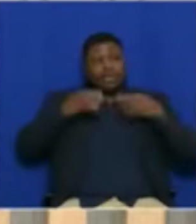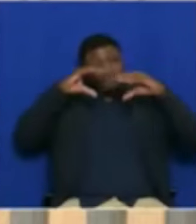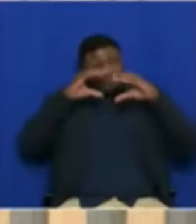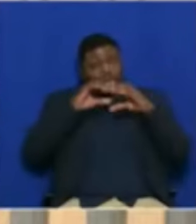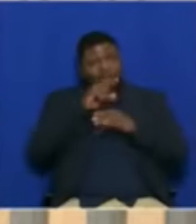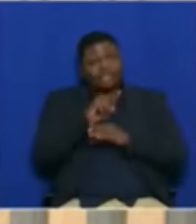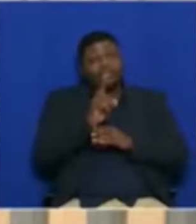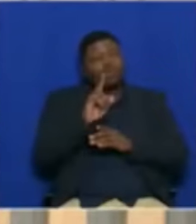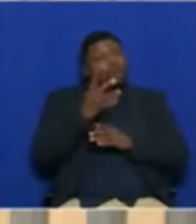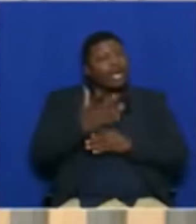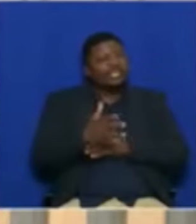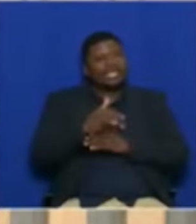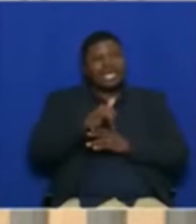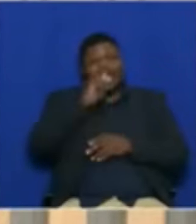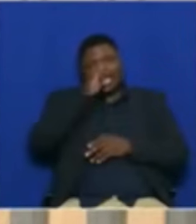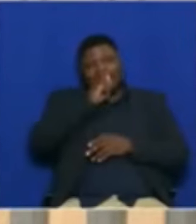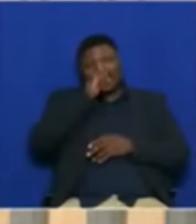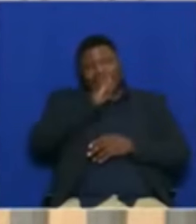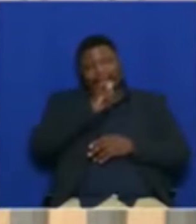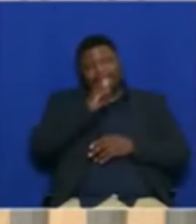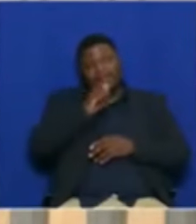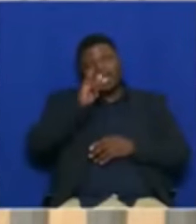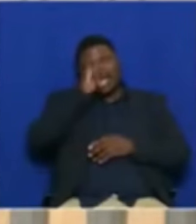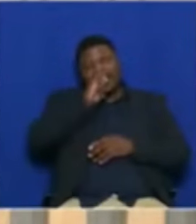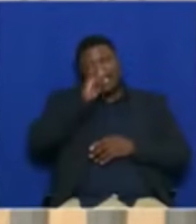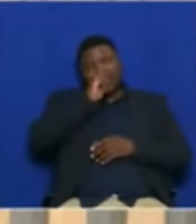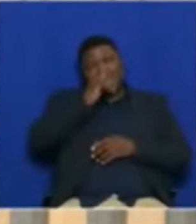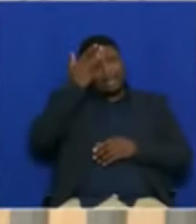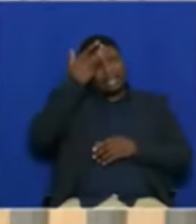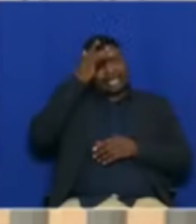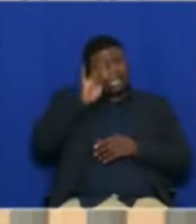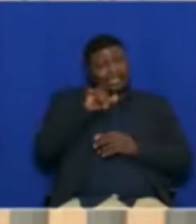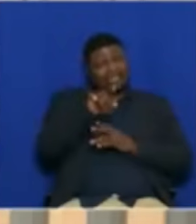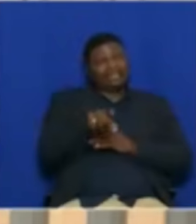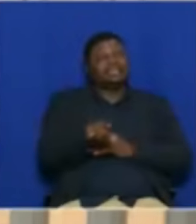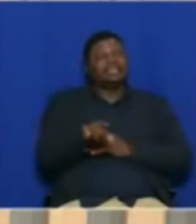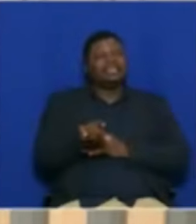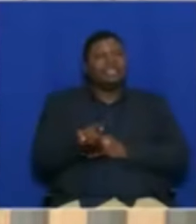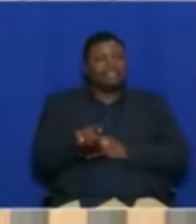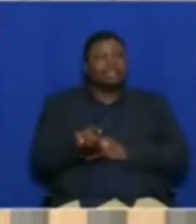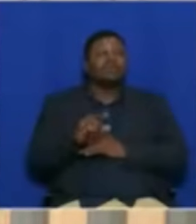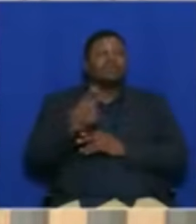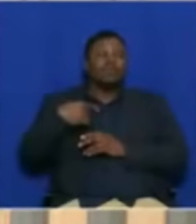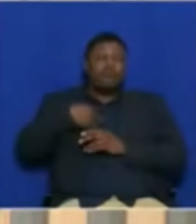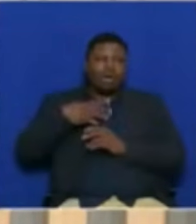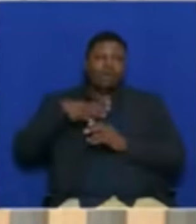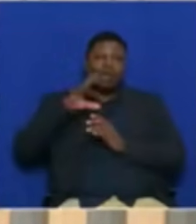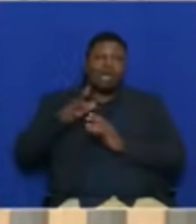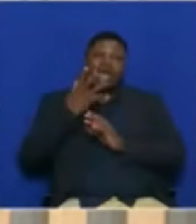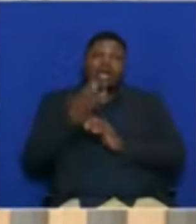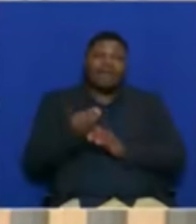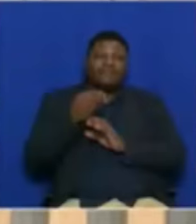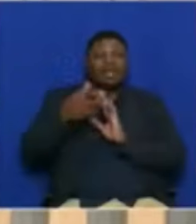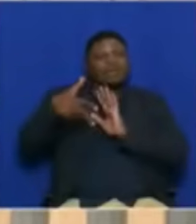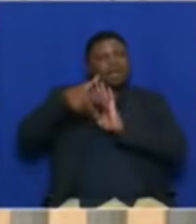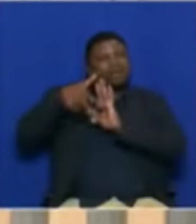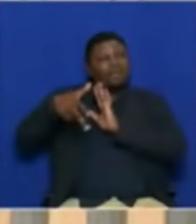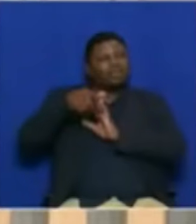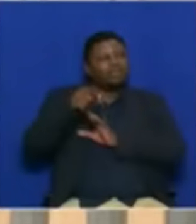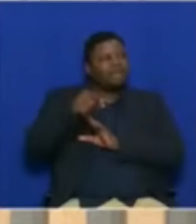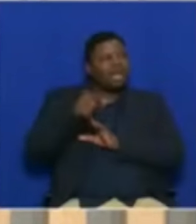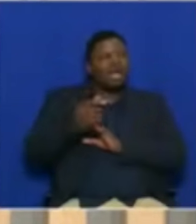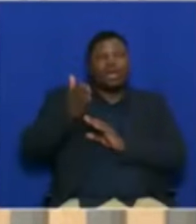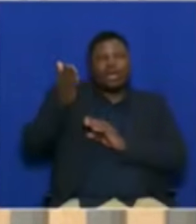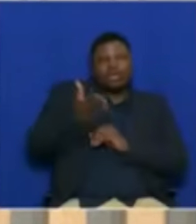trying to establish the authorization for that investigation. Yes. We know from your description of the